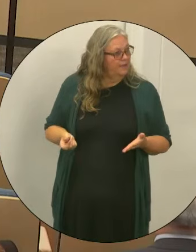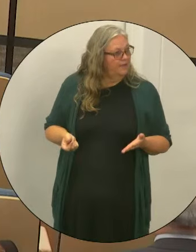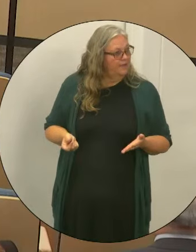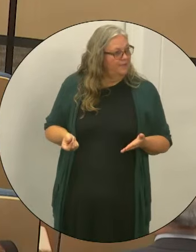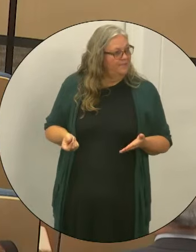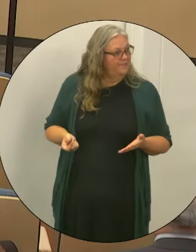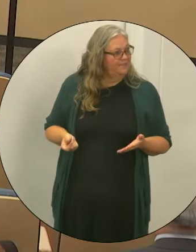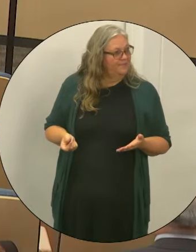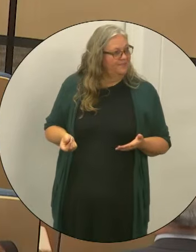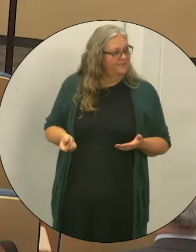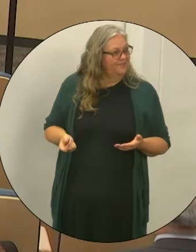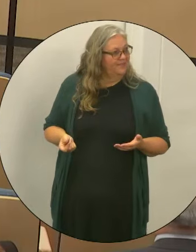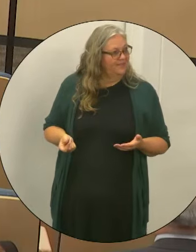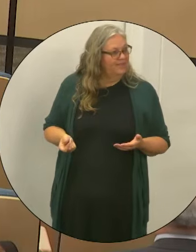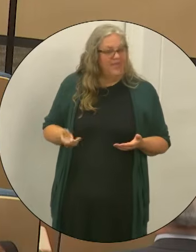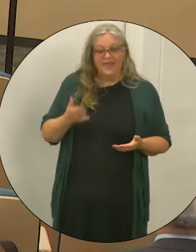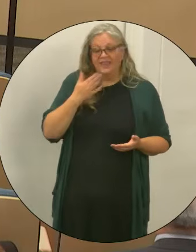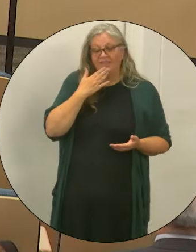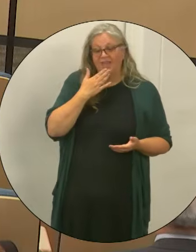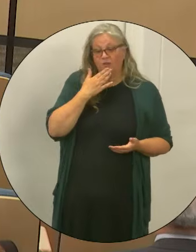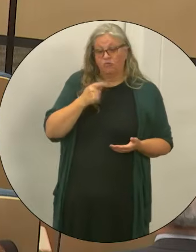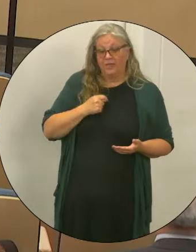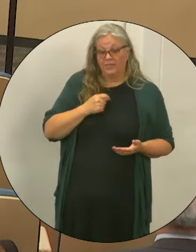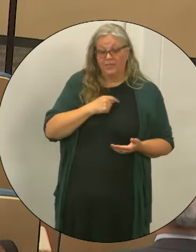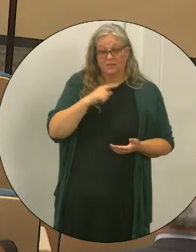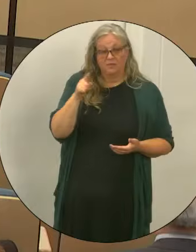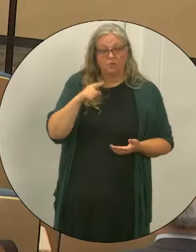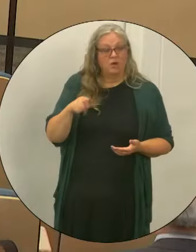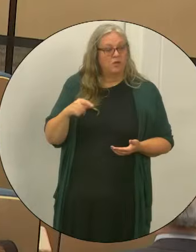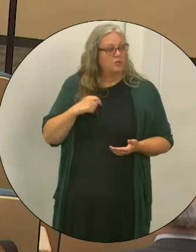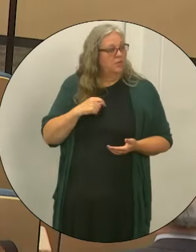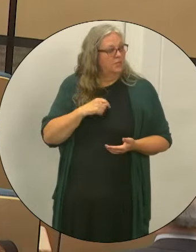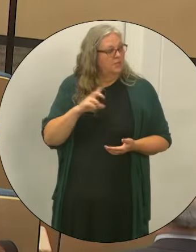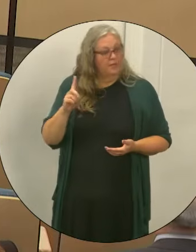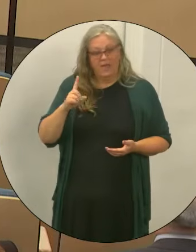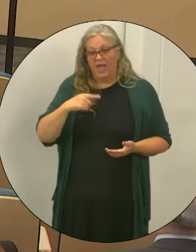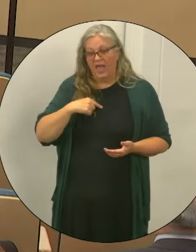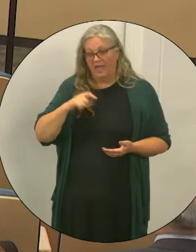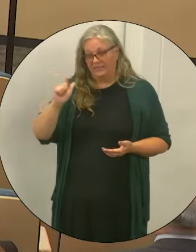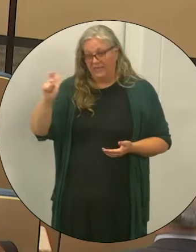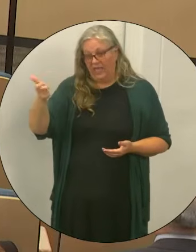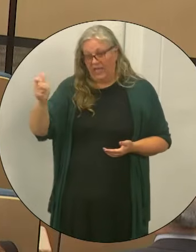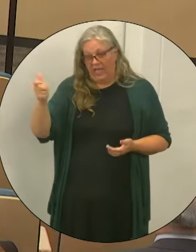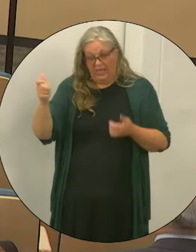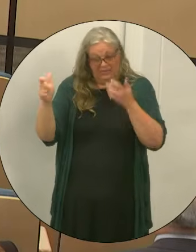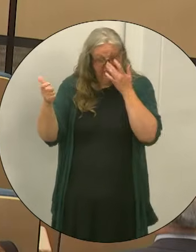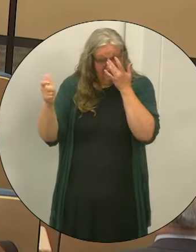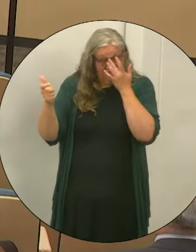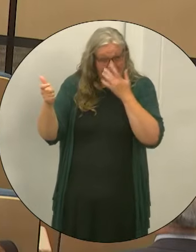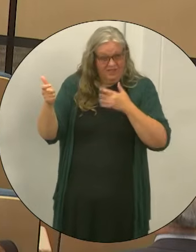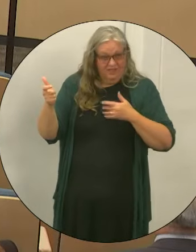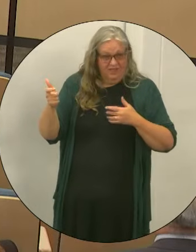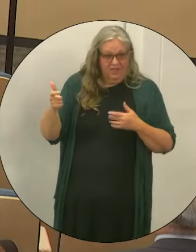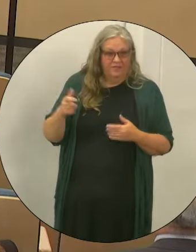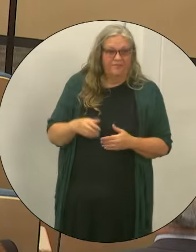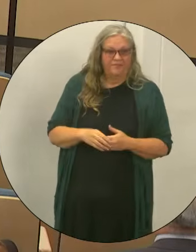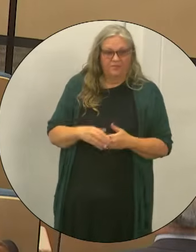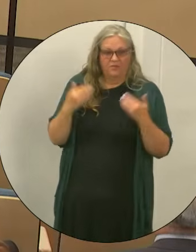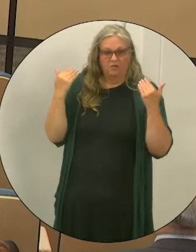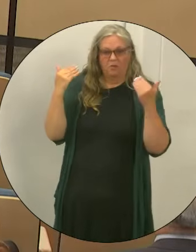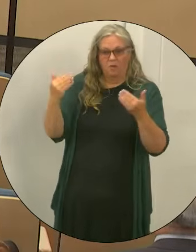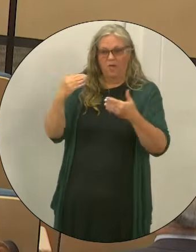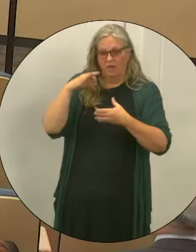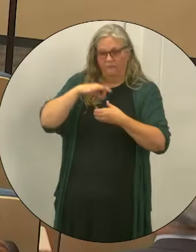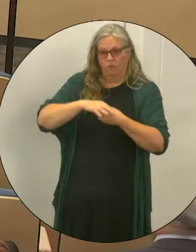Thank you, Trustee Zamora. Trustee Dominguez. I will second that motion. We have a second. Let's vote.